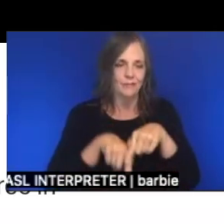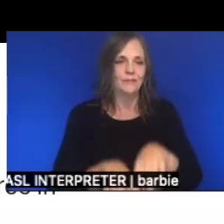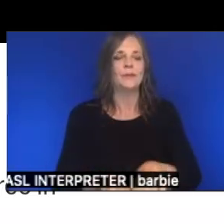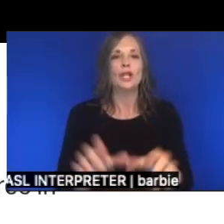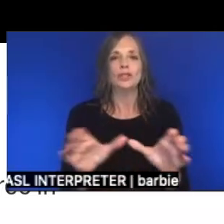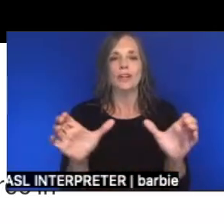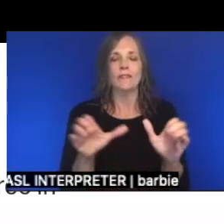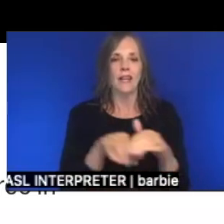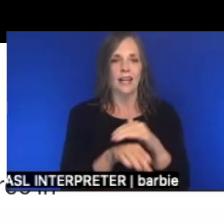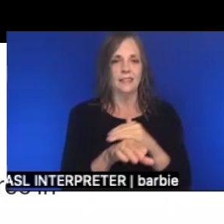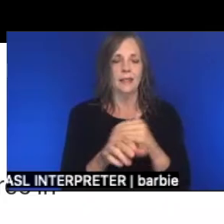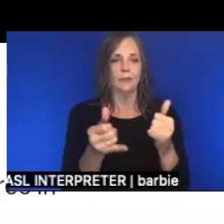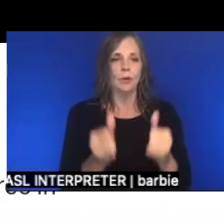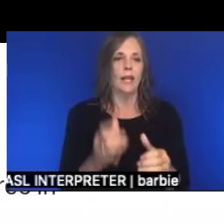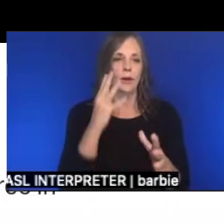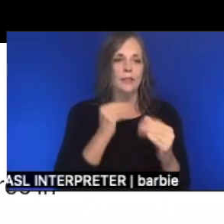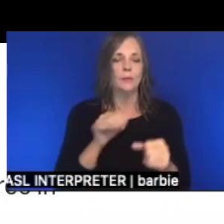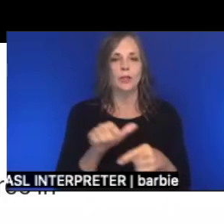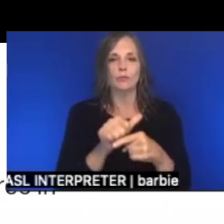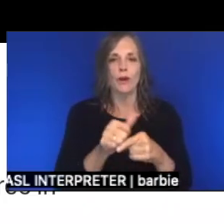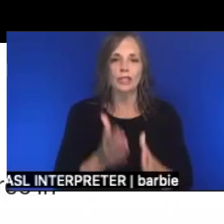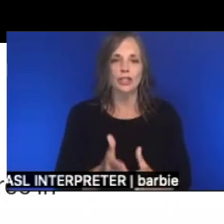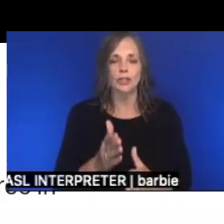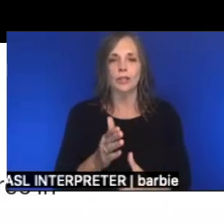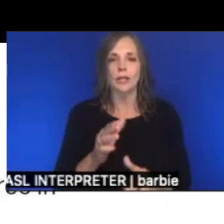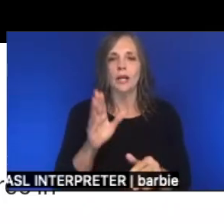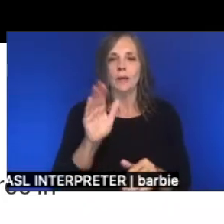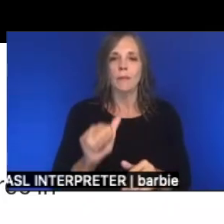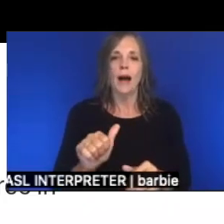accessible player experience practitioners by Able Gamers.